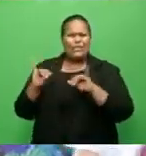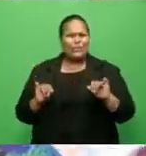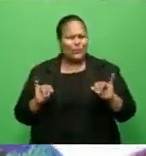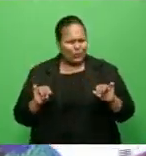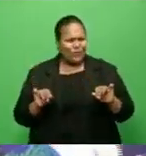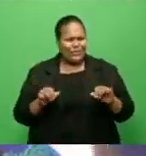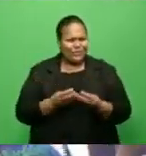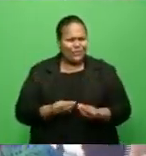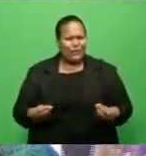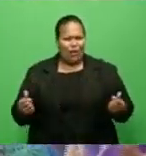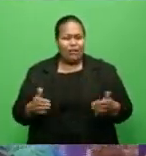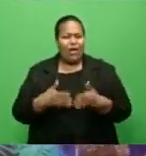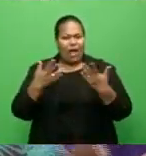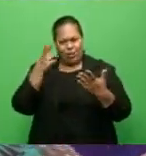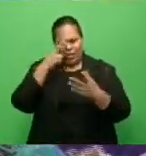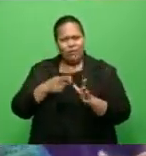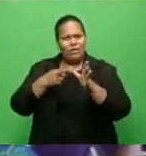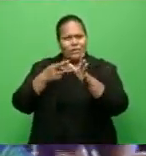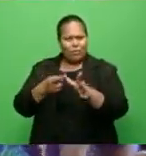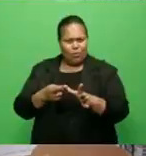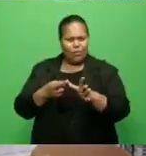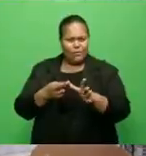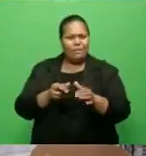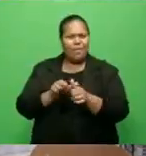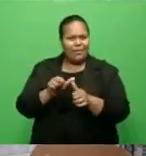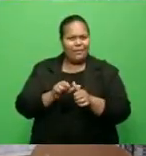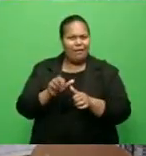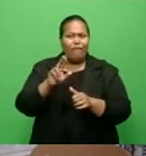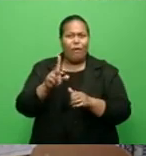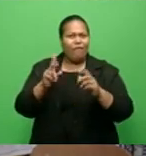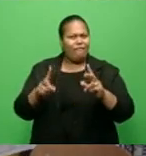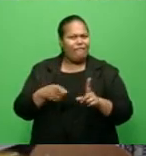to curb violence against women.